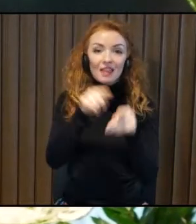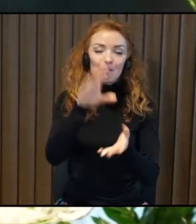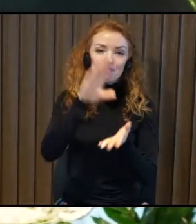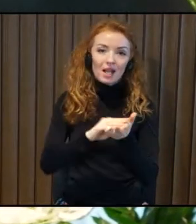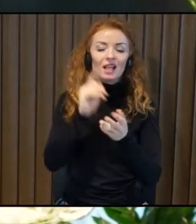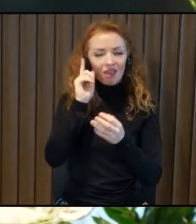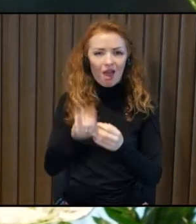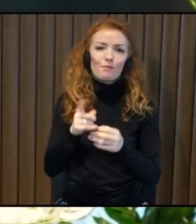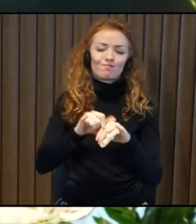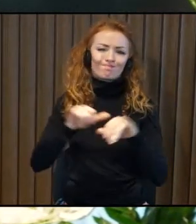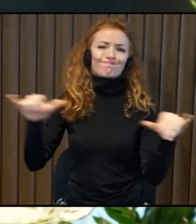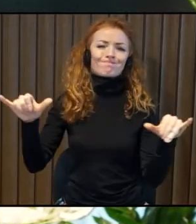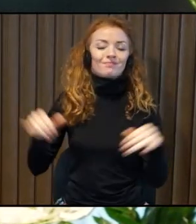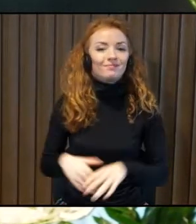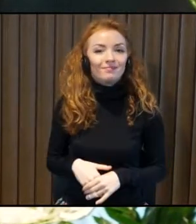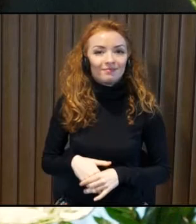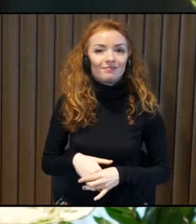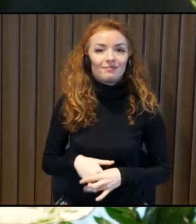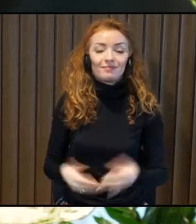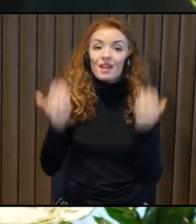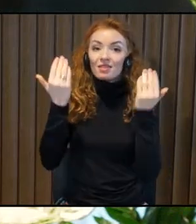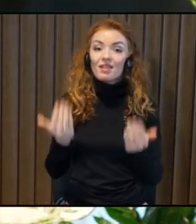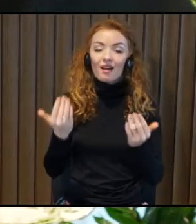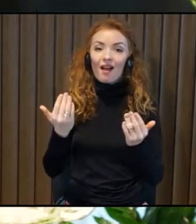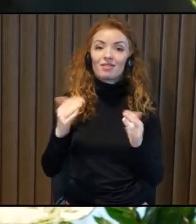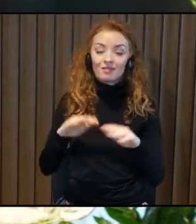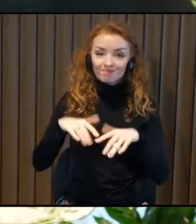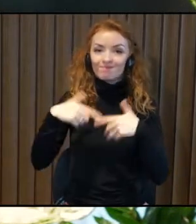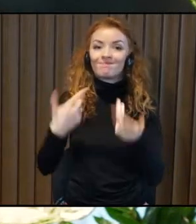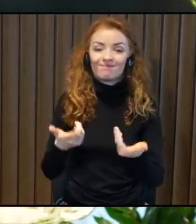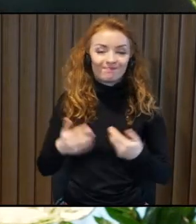get contacts and also maybe borrow some good examples